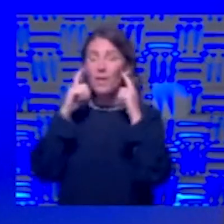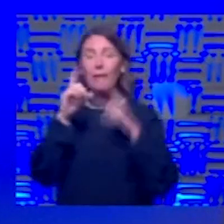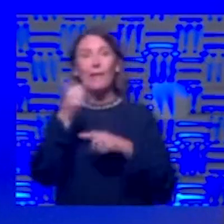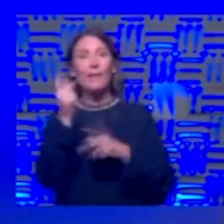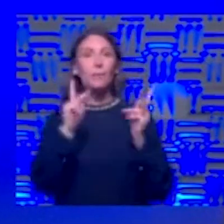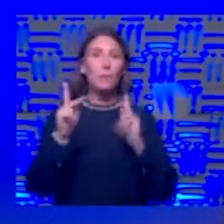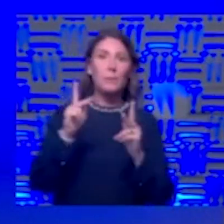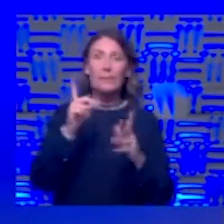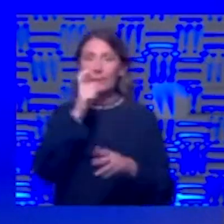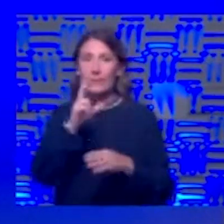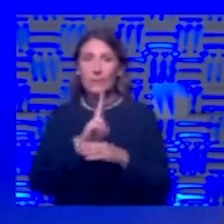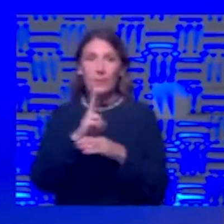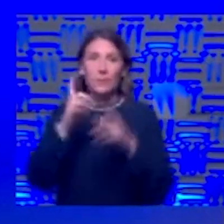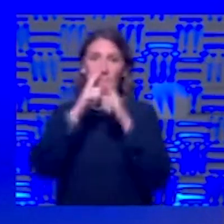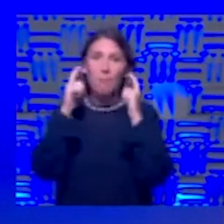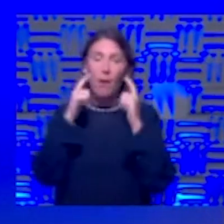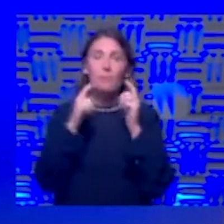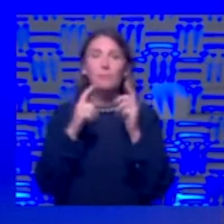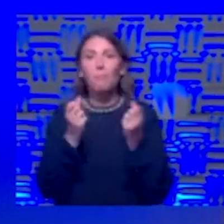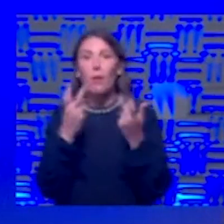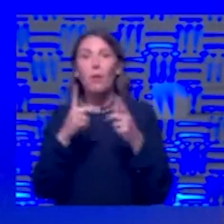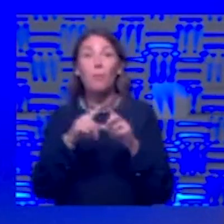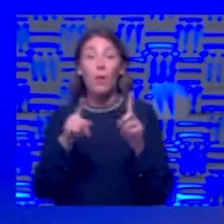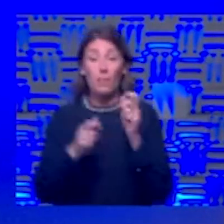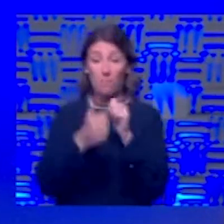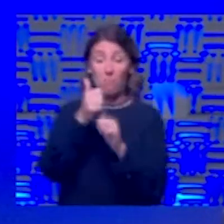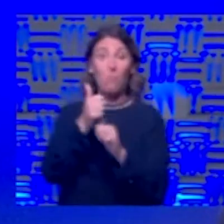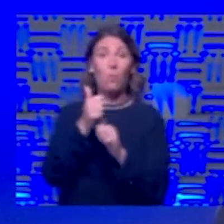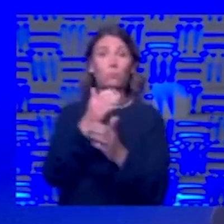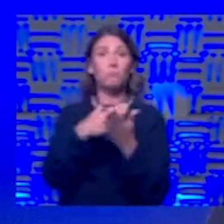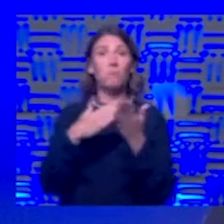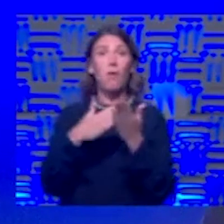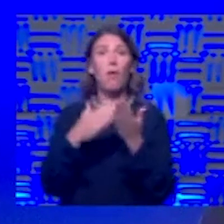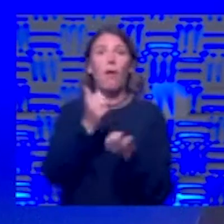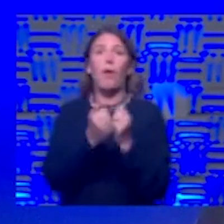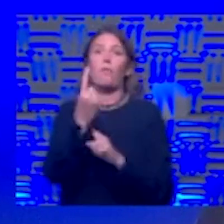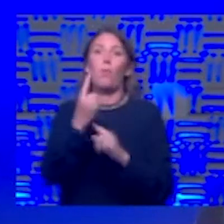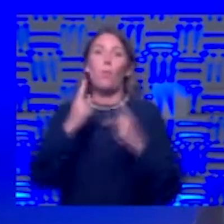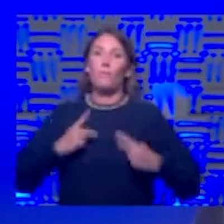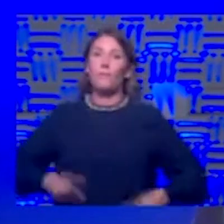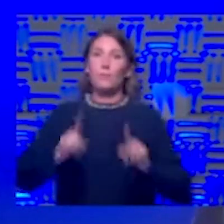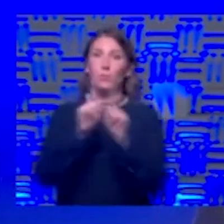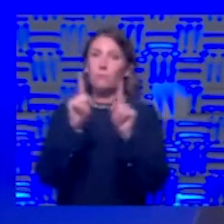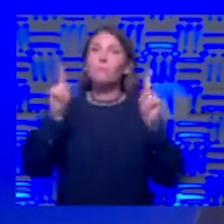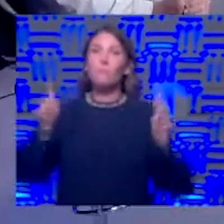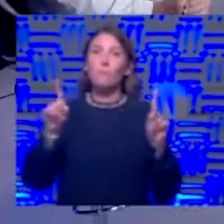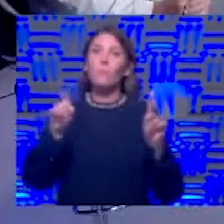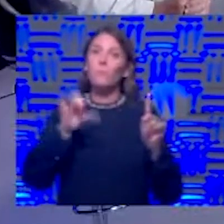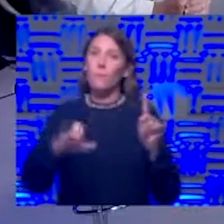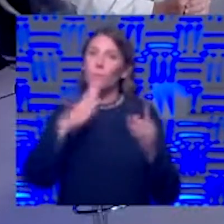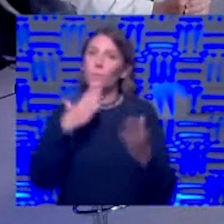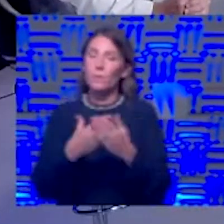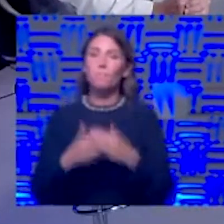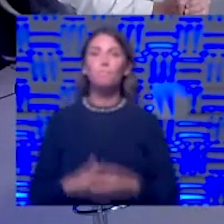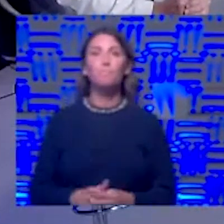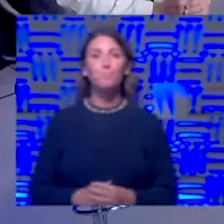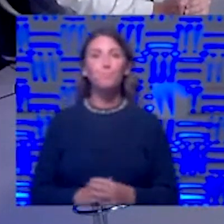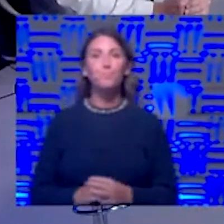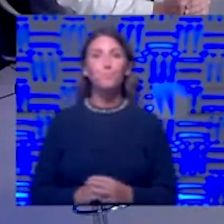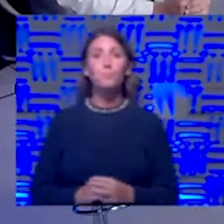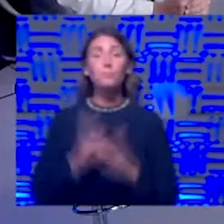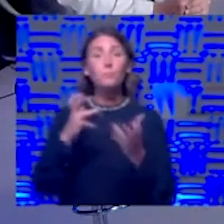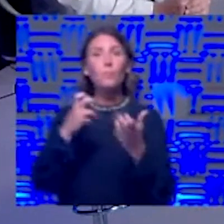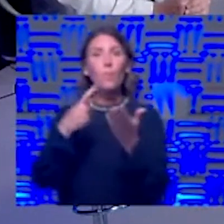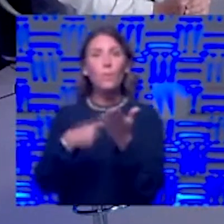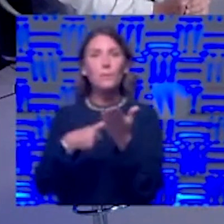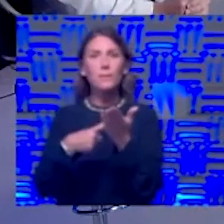but for the most part, everybody was trying to maintain physical distance as well, so that was very good. All right. Good deal. We're going to, I want to